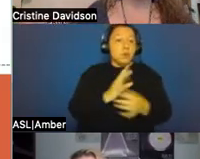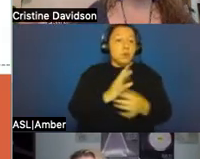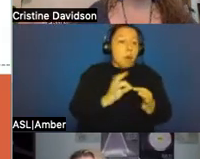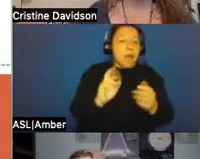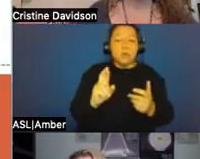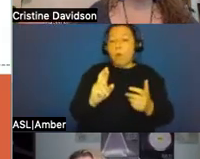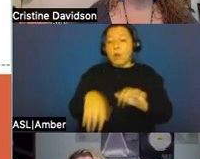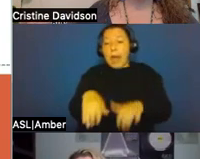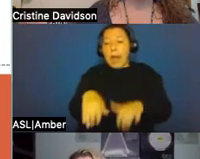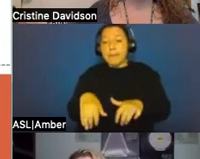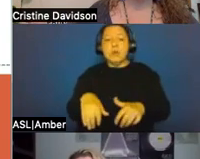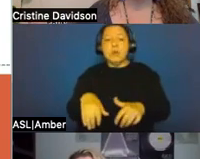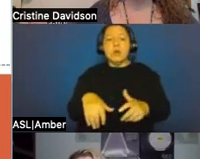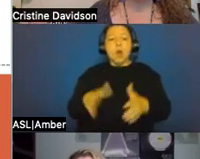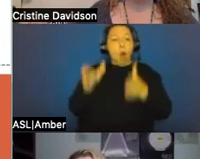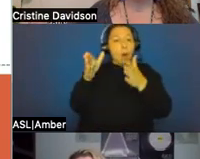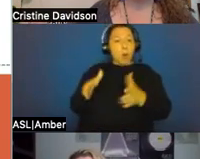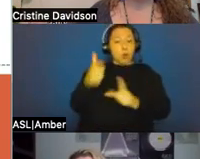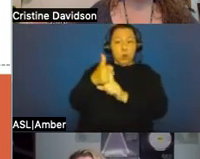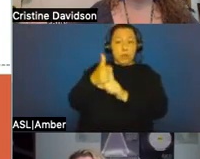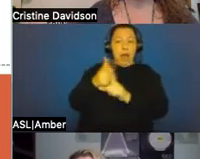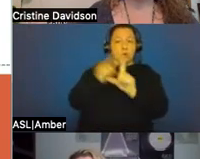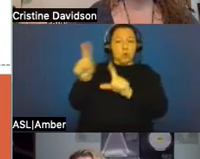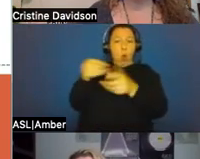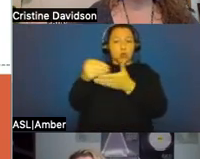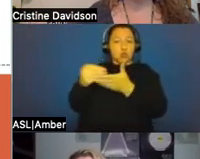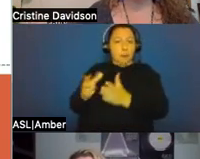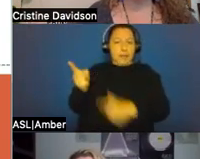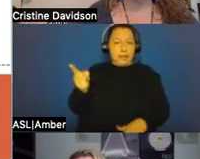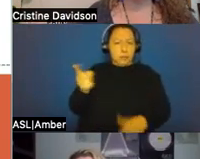goes shopping? What do we call people who go shopping?